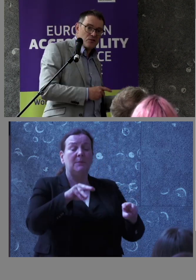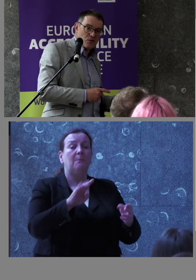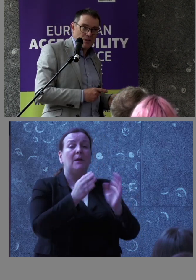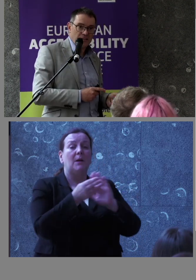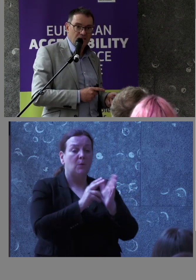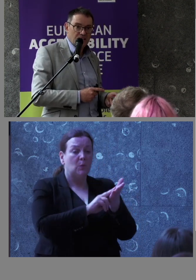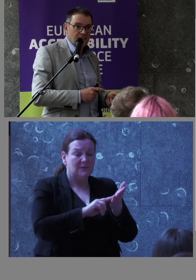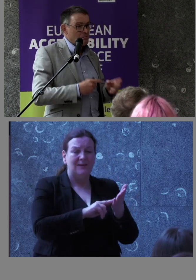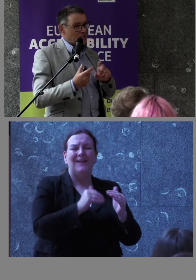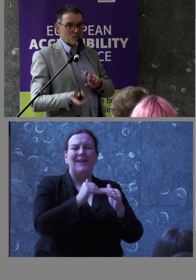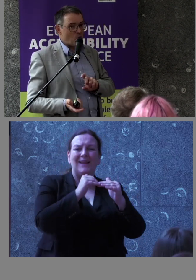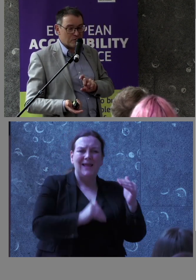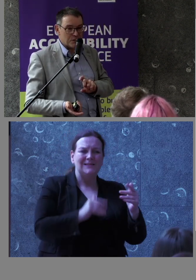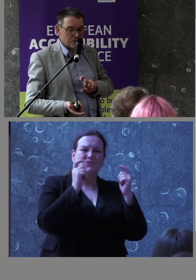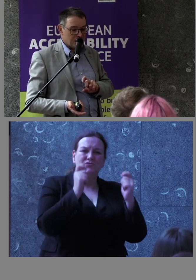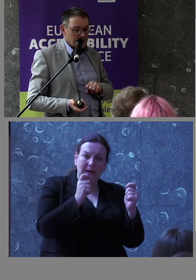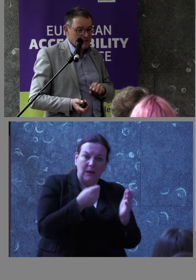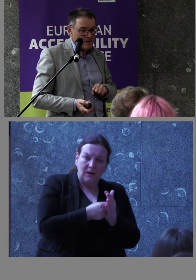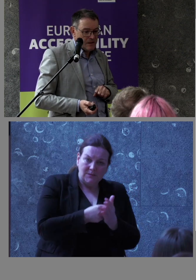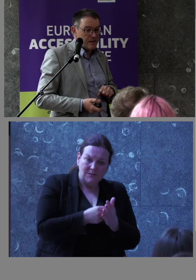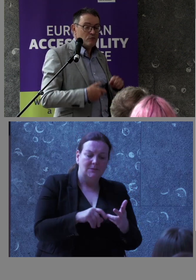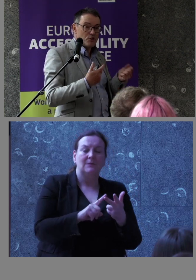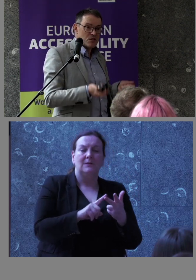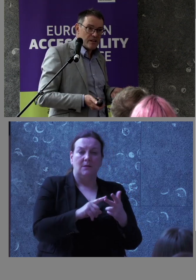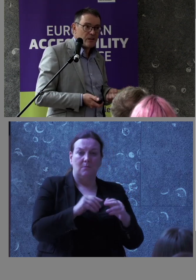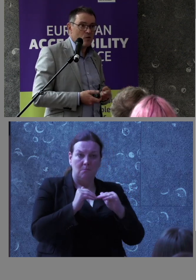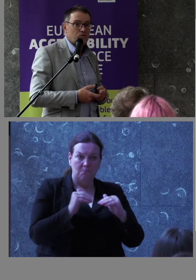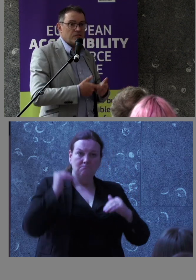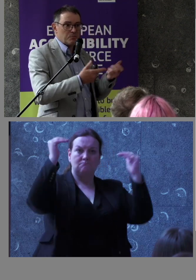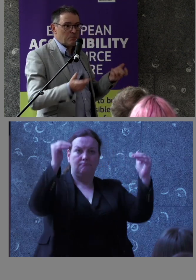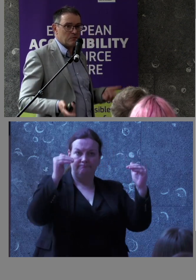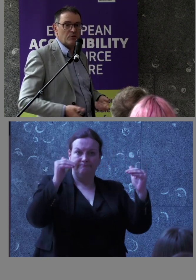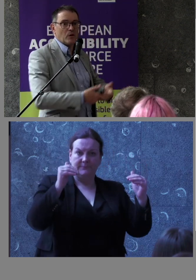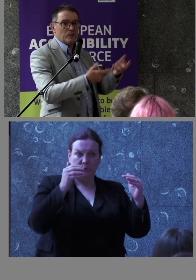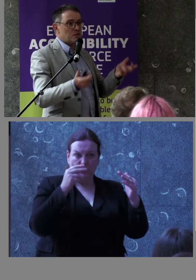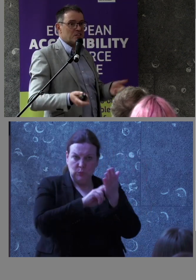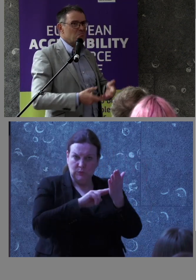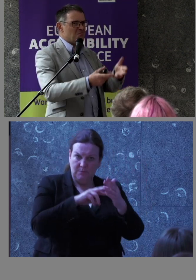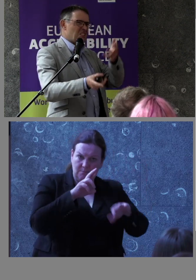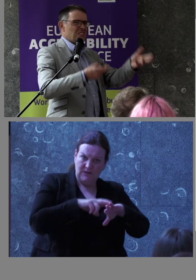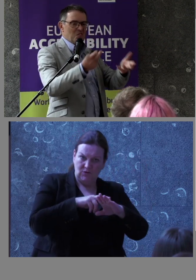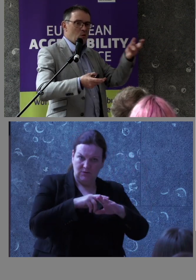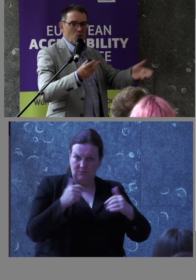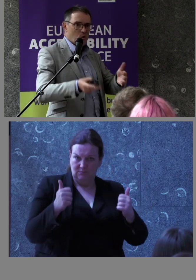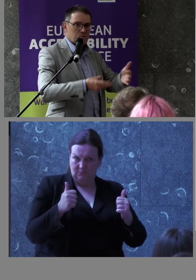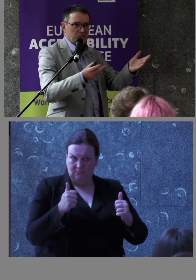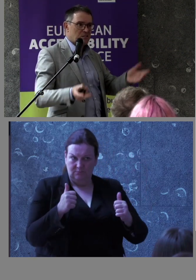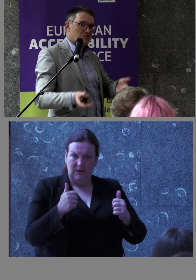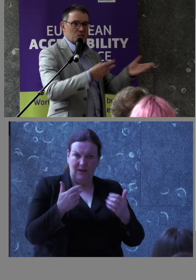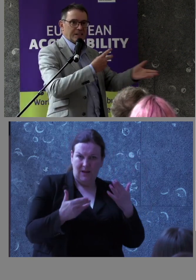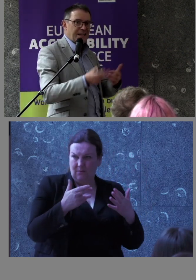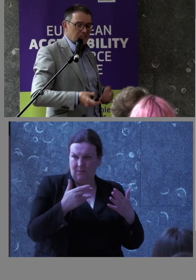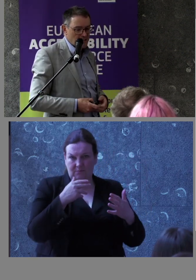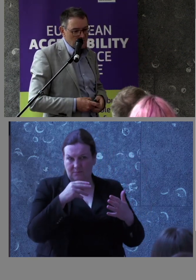you, ensuring that you engage with people who have disabilities, get their view. We have to do that, get their view. Are